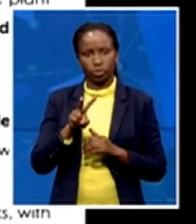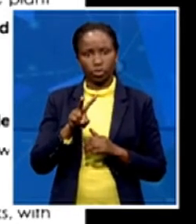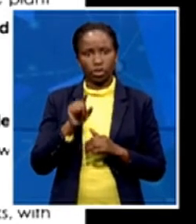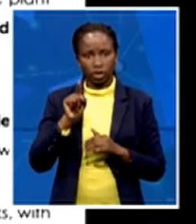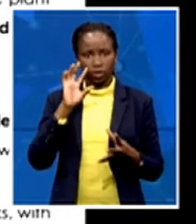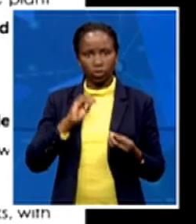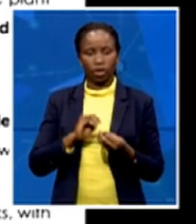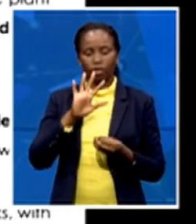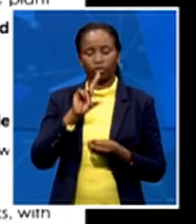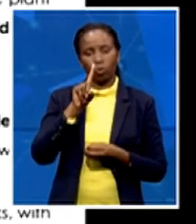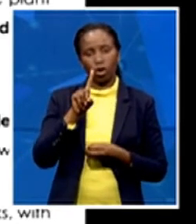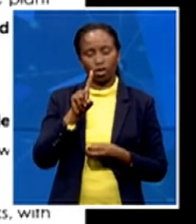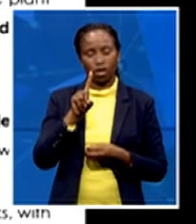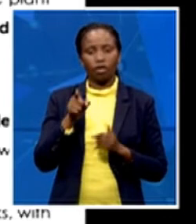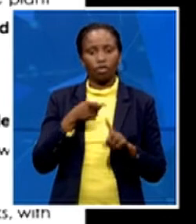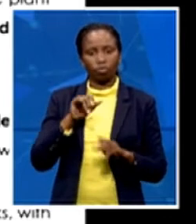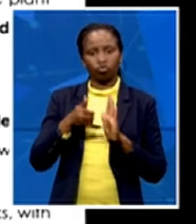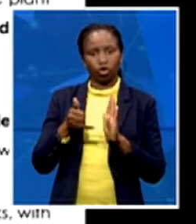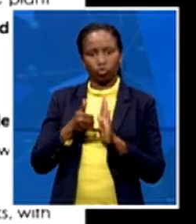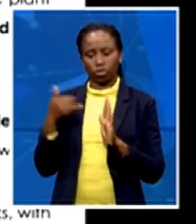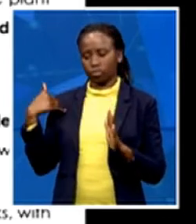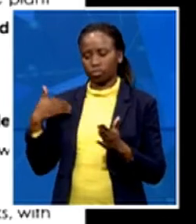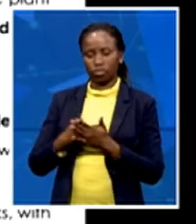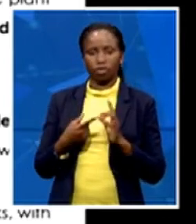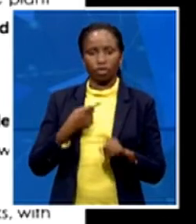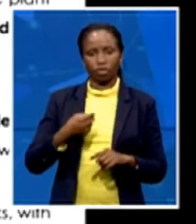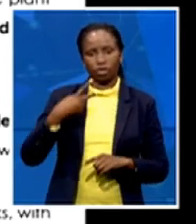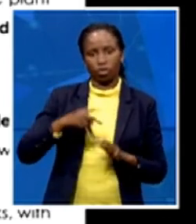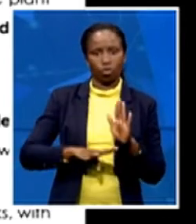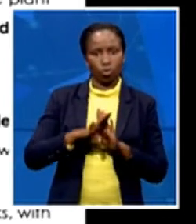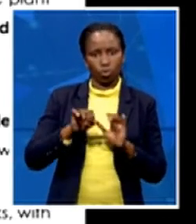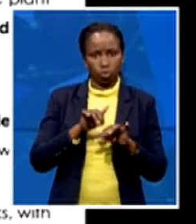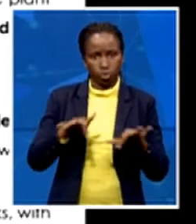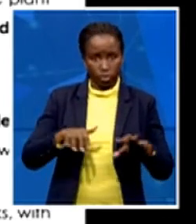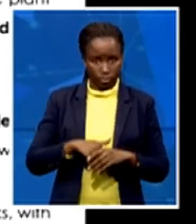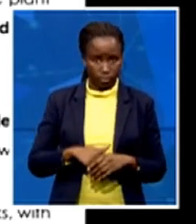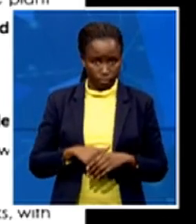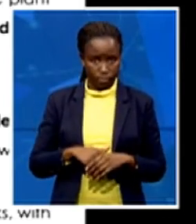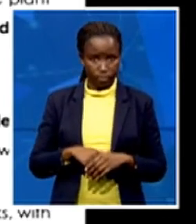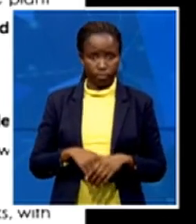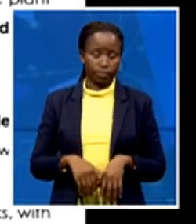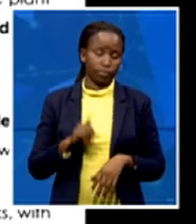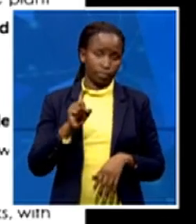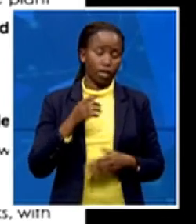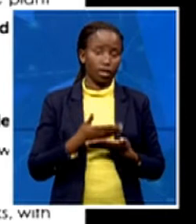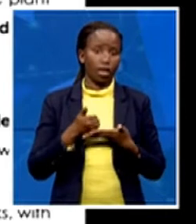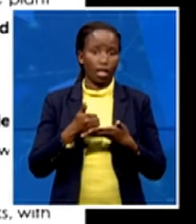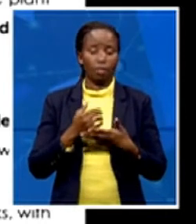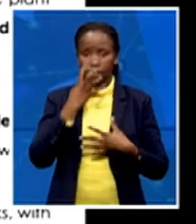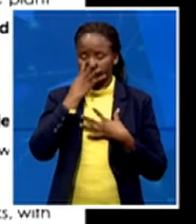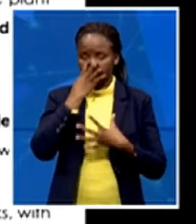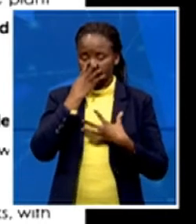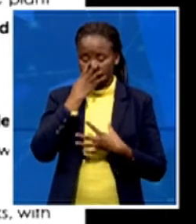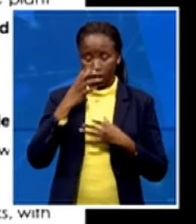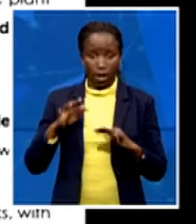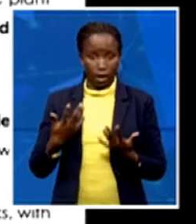peak of the second wave. We've done quite a lot to help our oxygen carrying capacity in between waves, and we've worked with AFROX